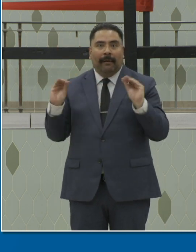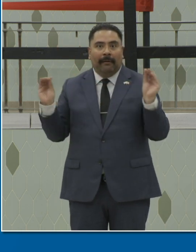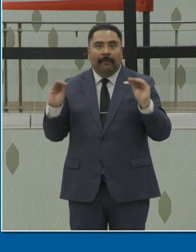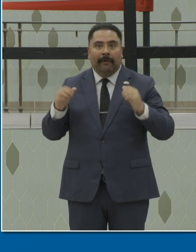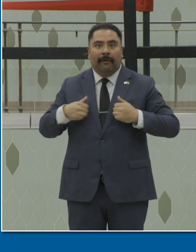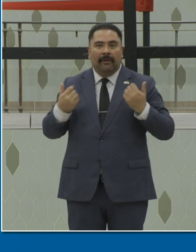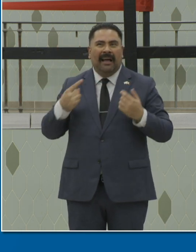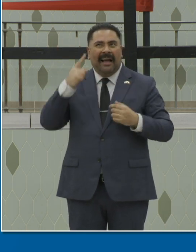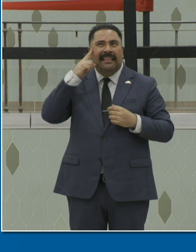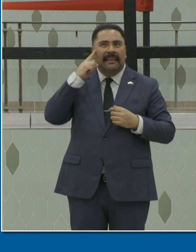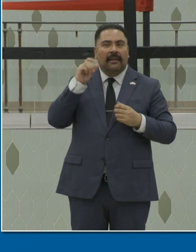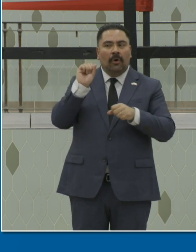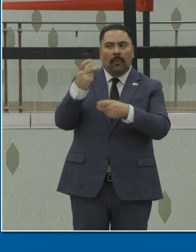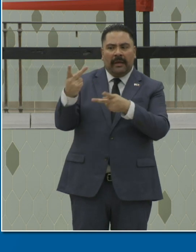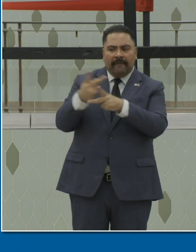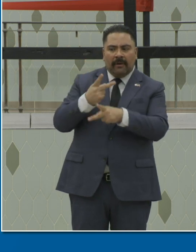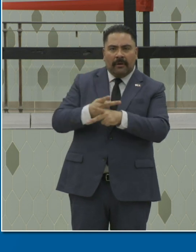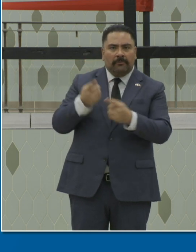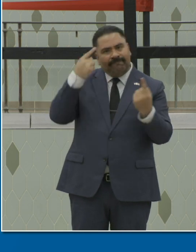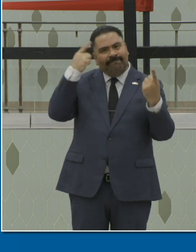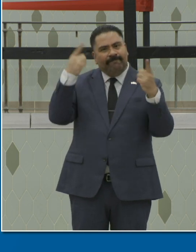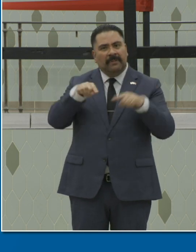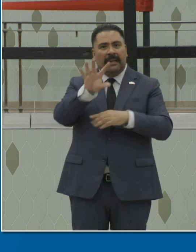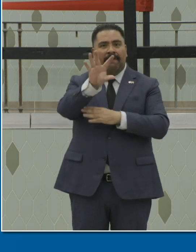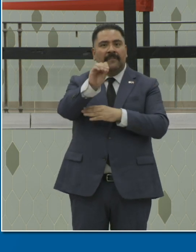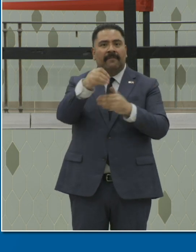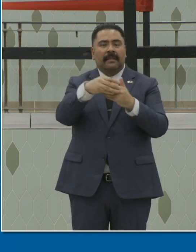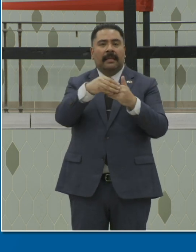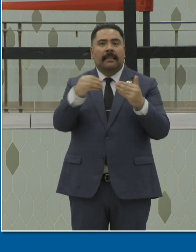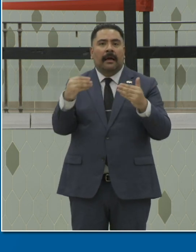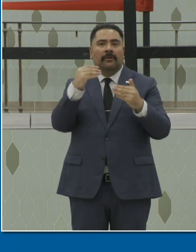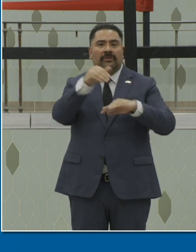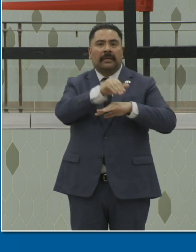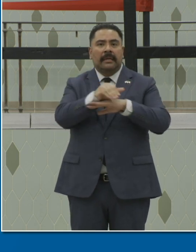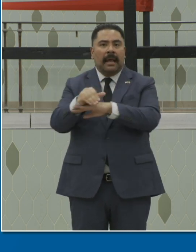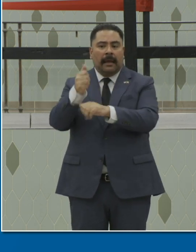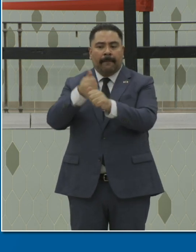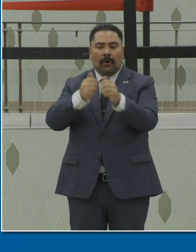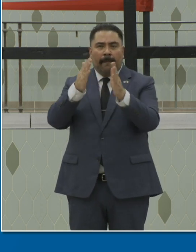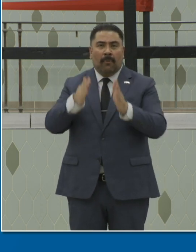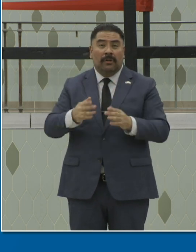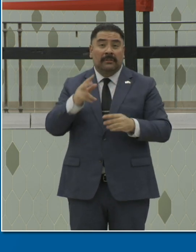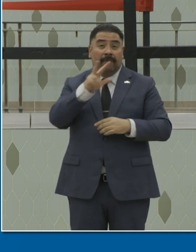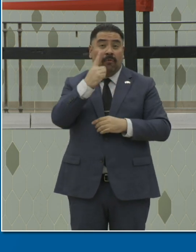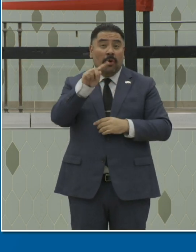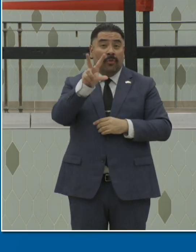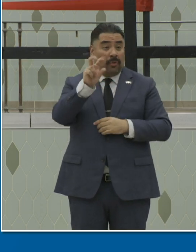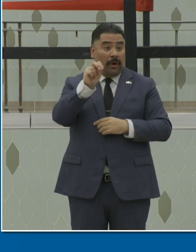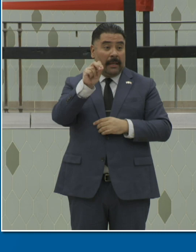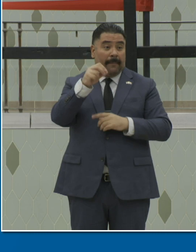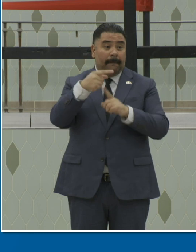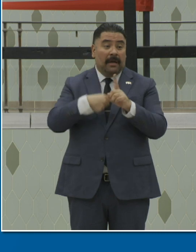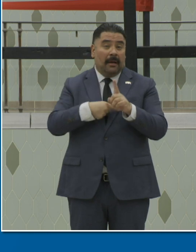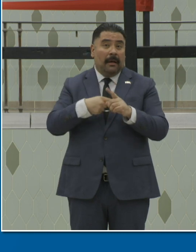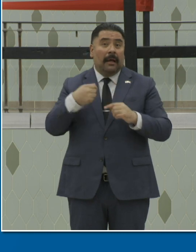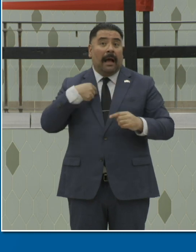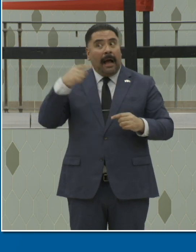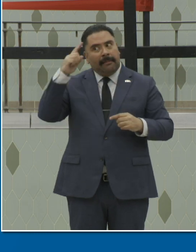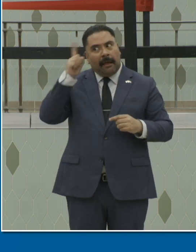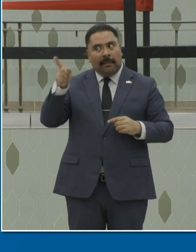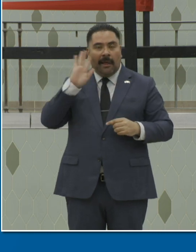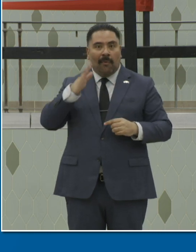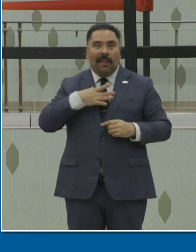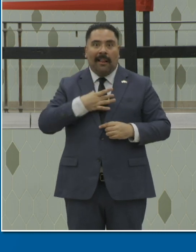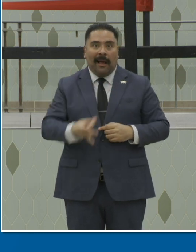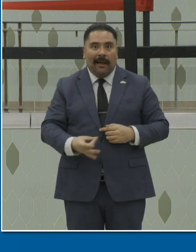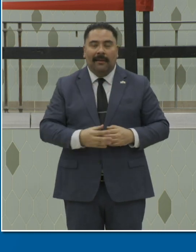we worked out $50 a night per person was going to be for 30 months. And I thought they would appreciate